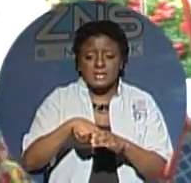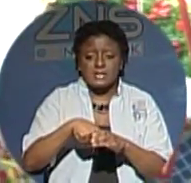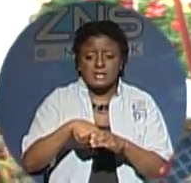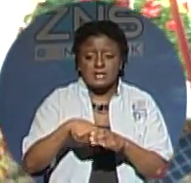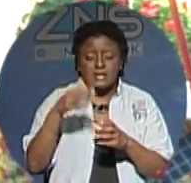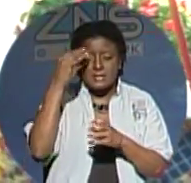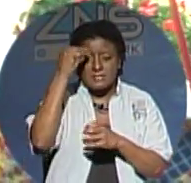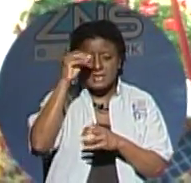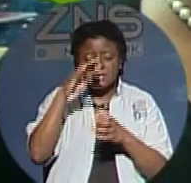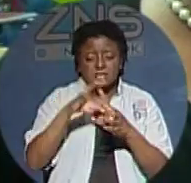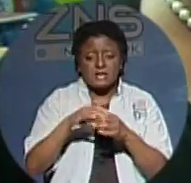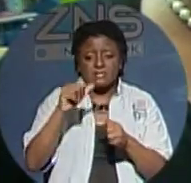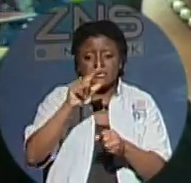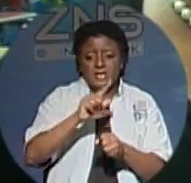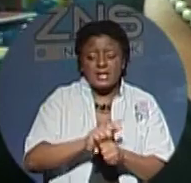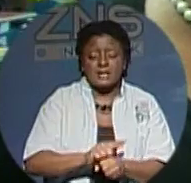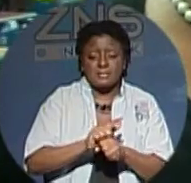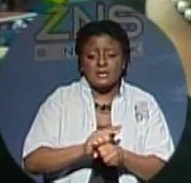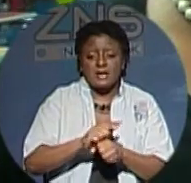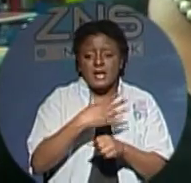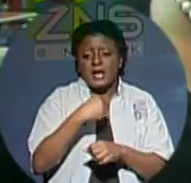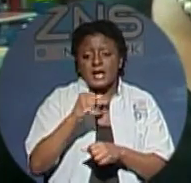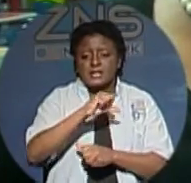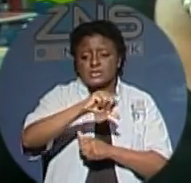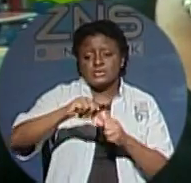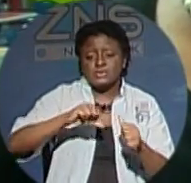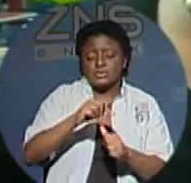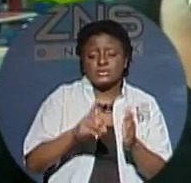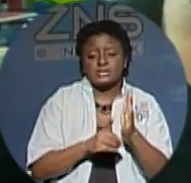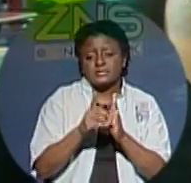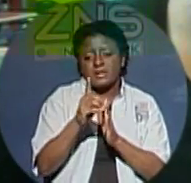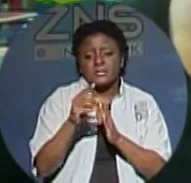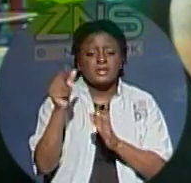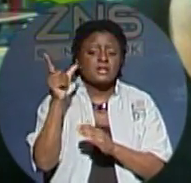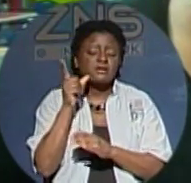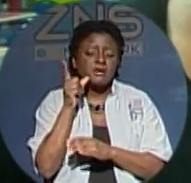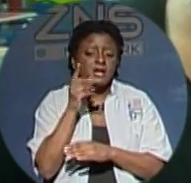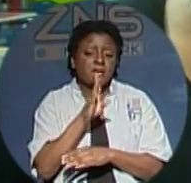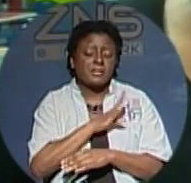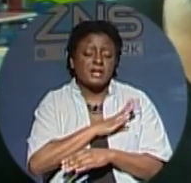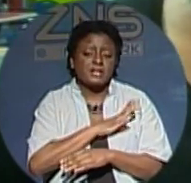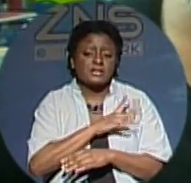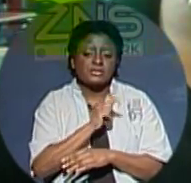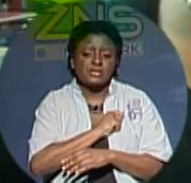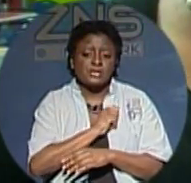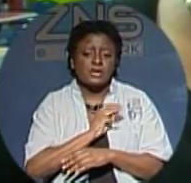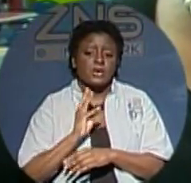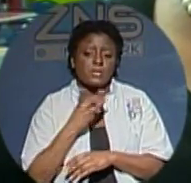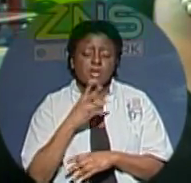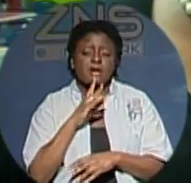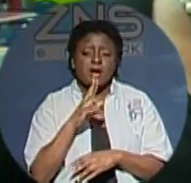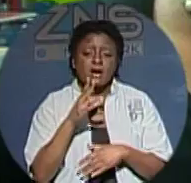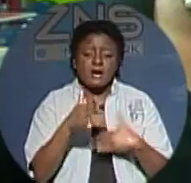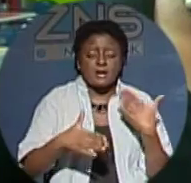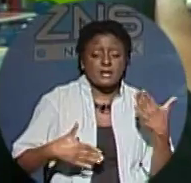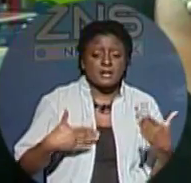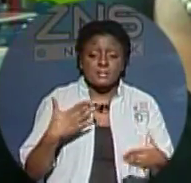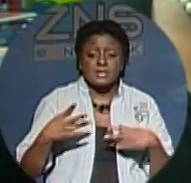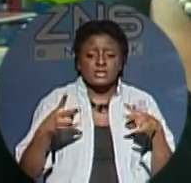Turner. We are just so really ecstatic to have them as our partners in the Ministry of Labor and